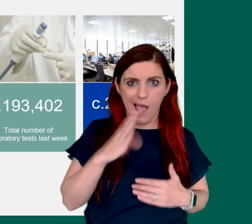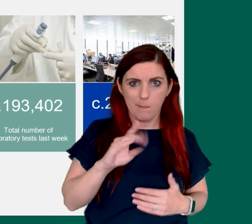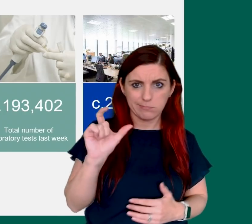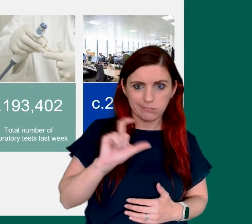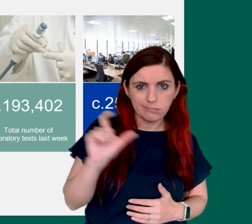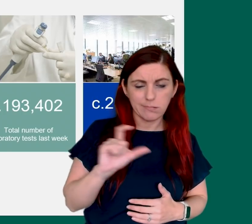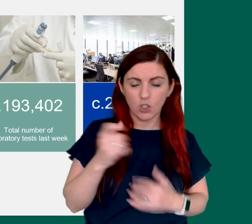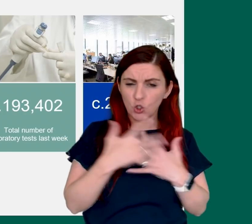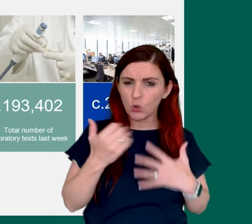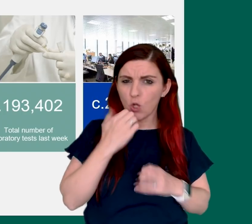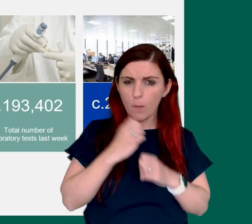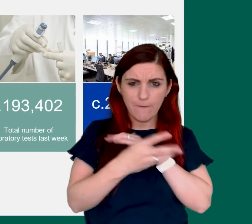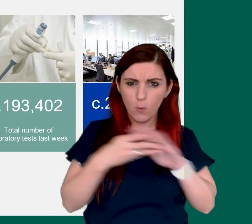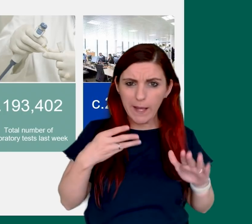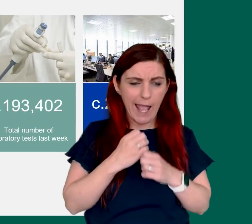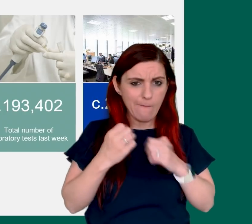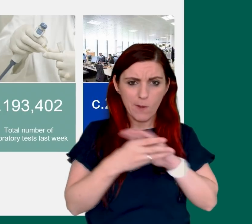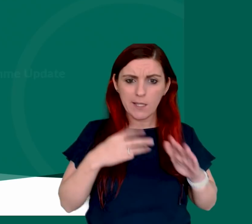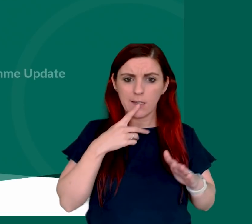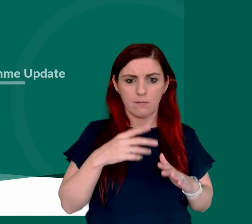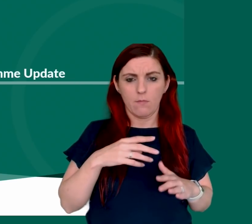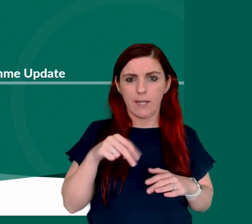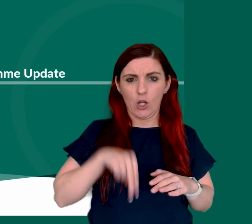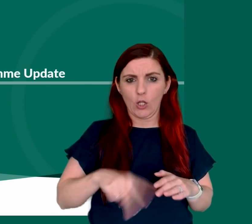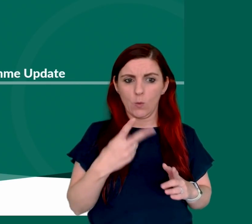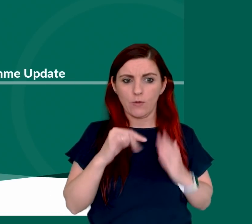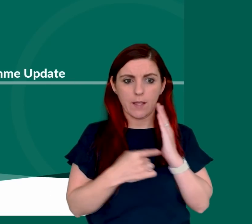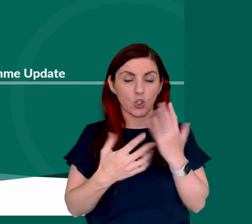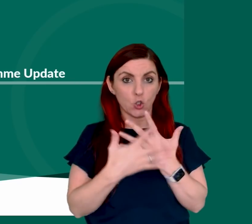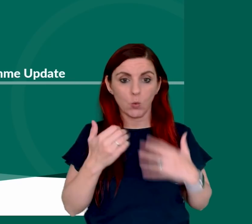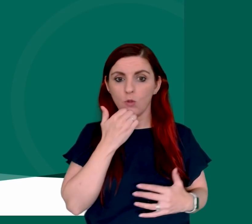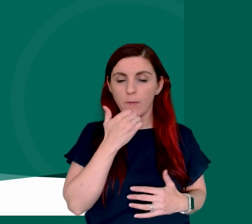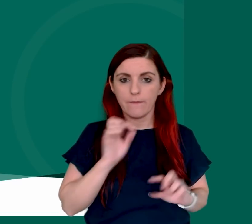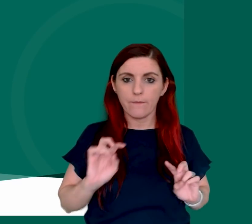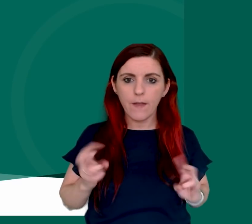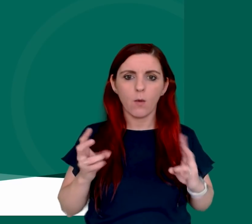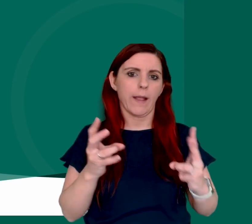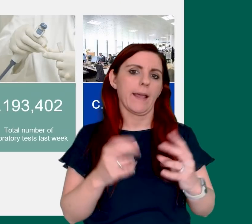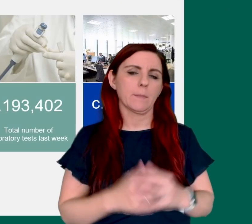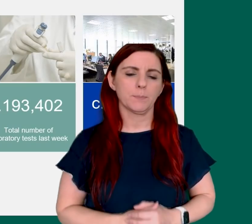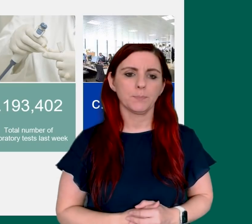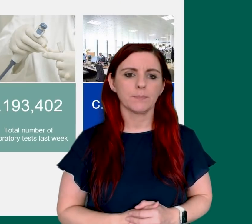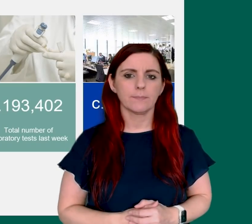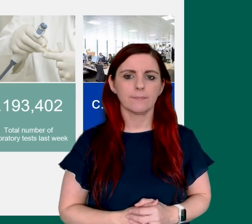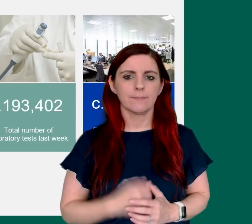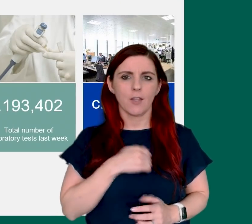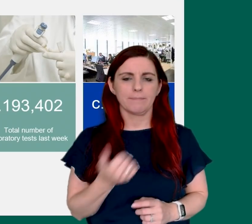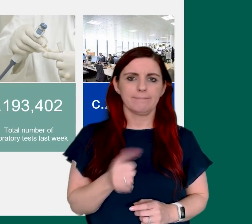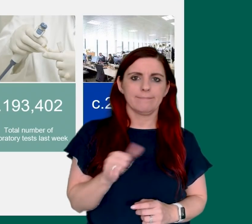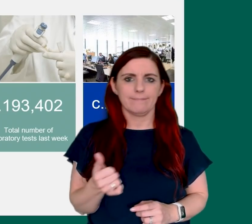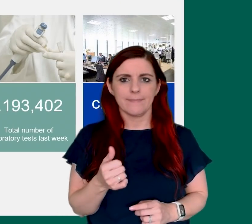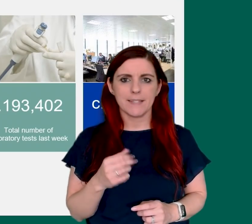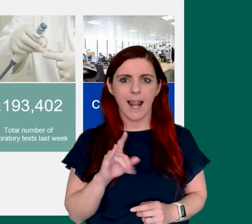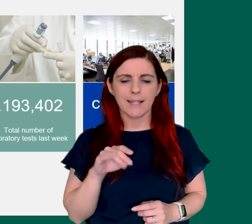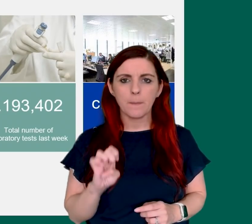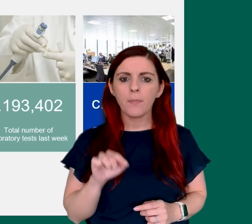huge numbers every week. We've built a system that's designed to do huge scale very, very quickly. Let's flick back there.